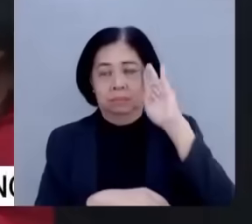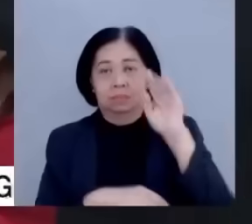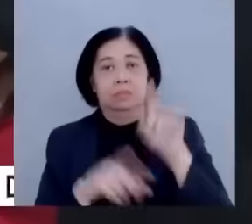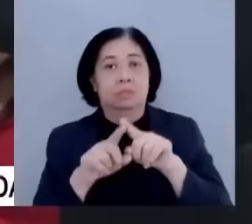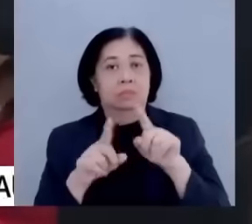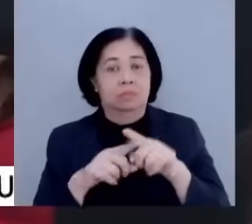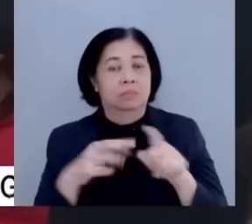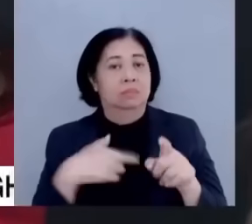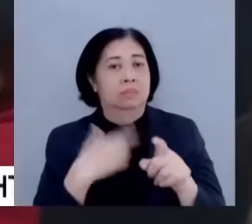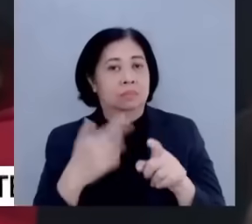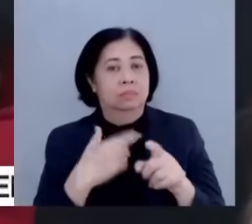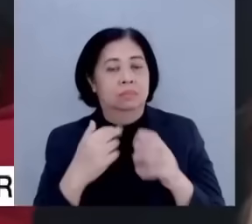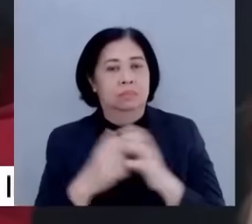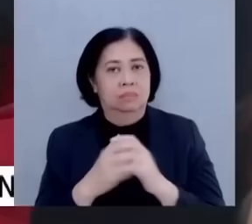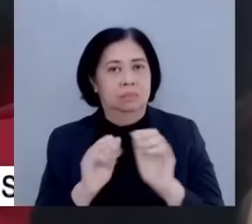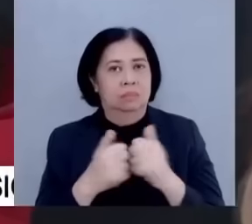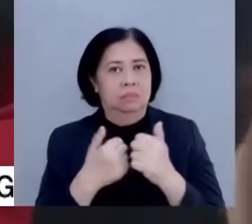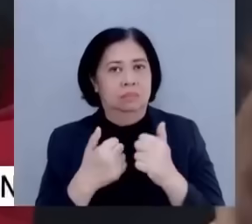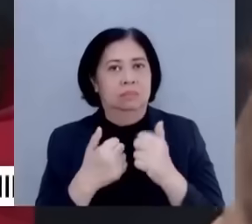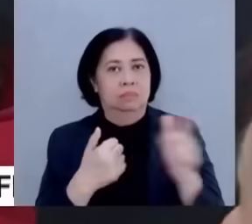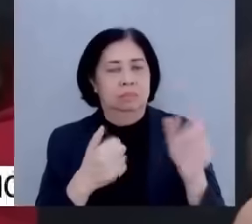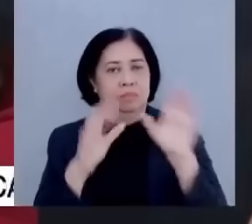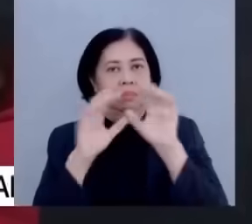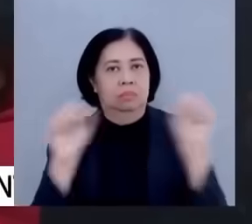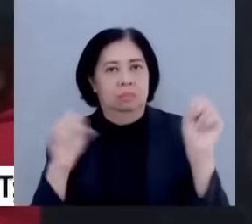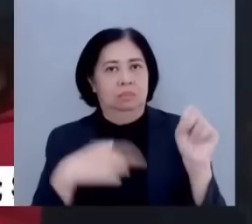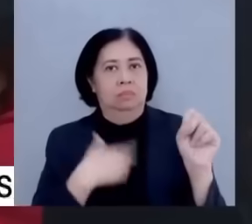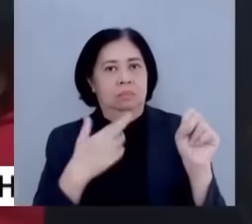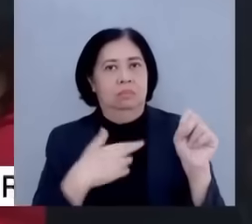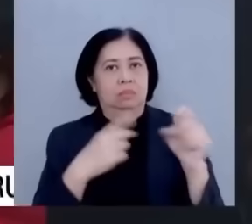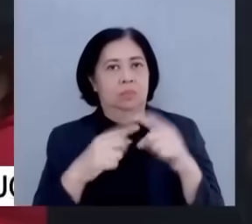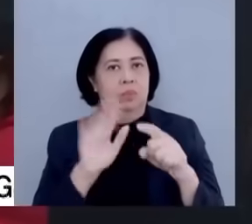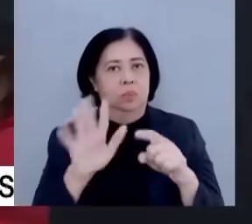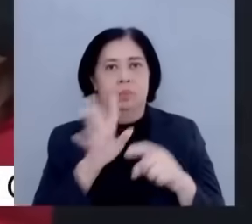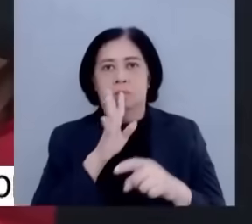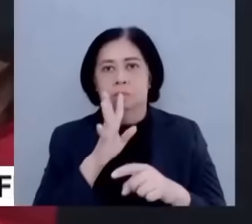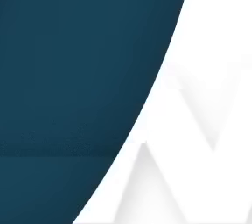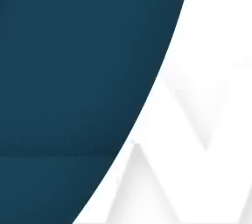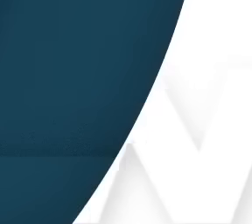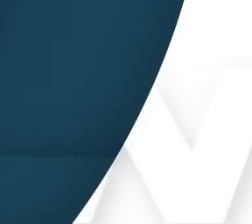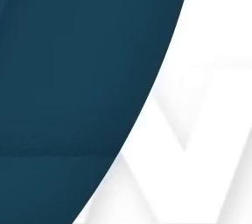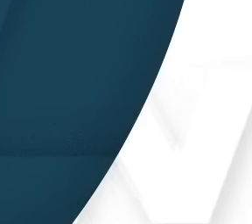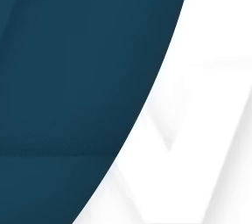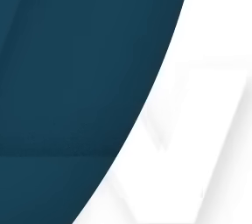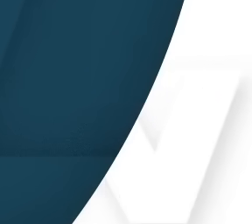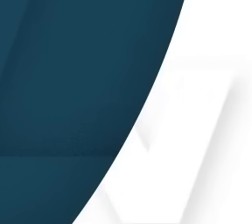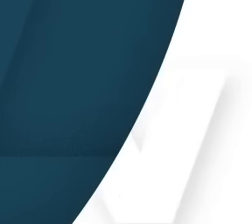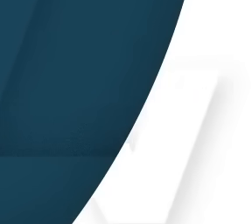reacting to how the palace reacted to her statements in the past few days.